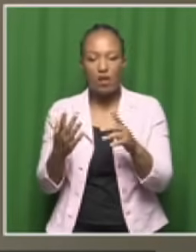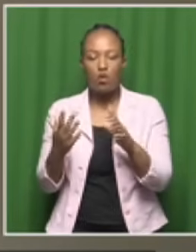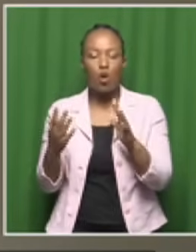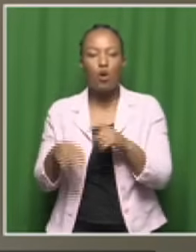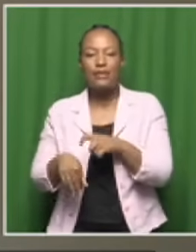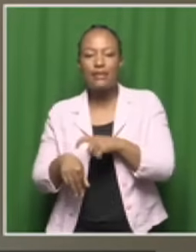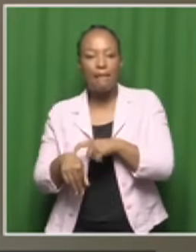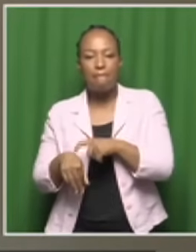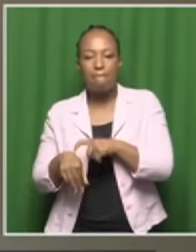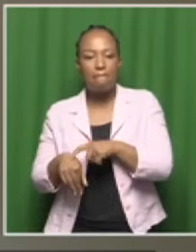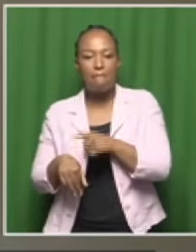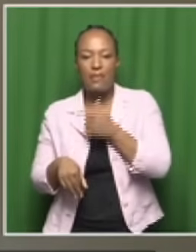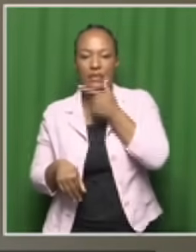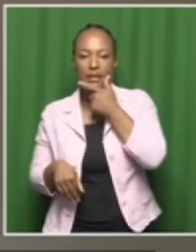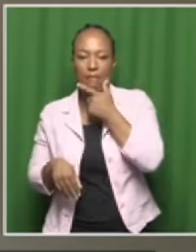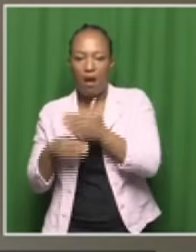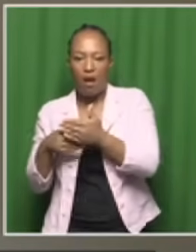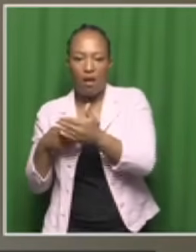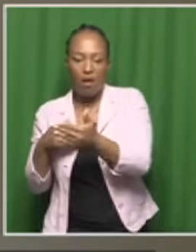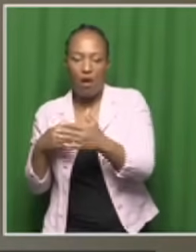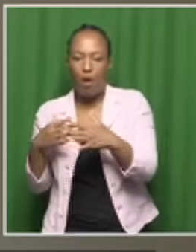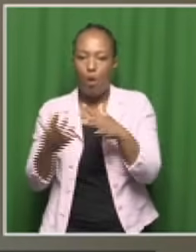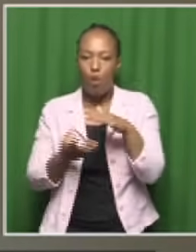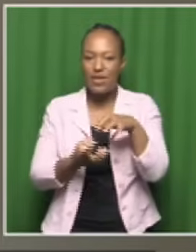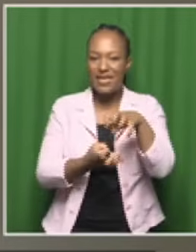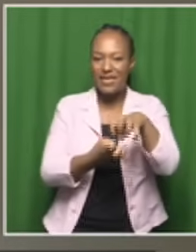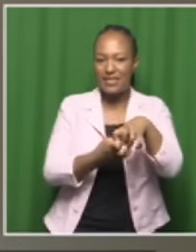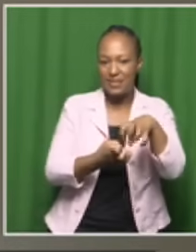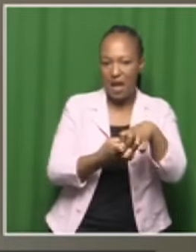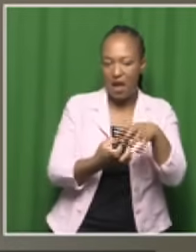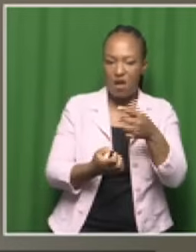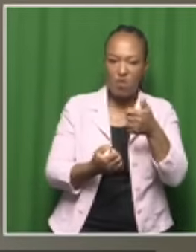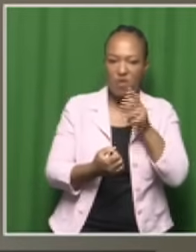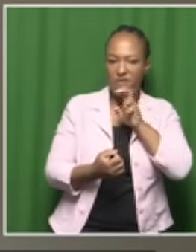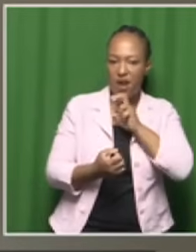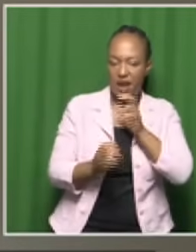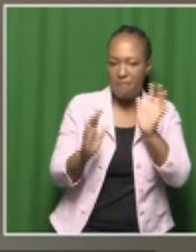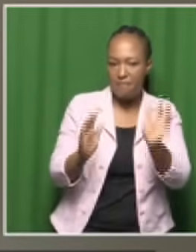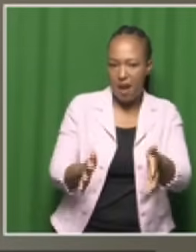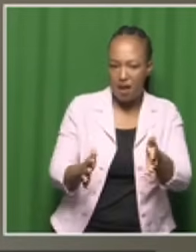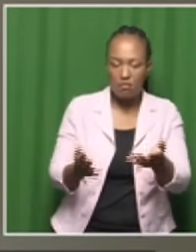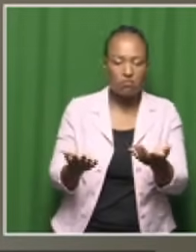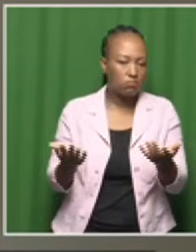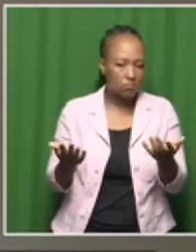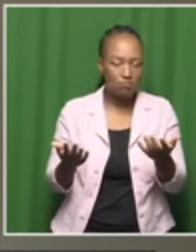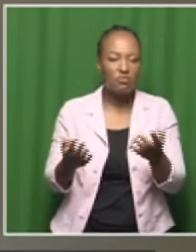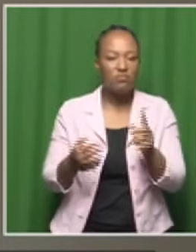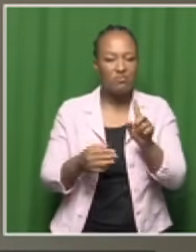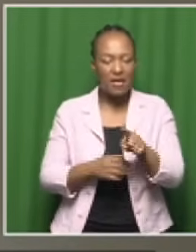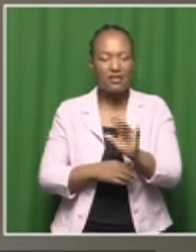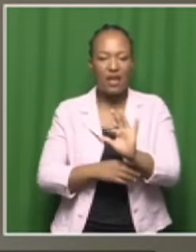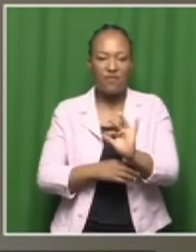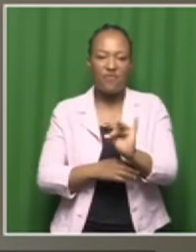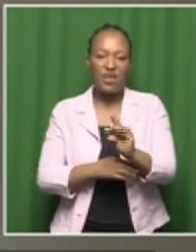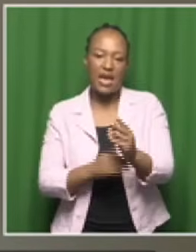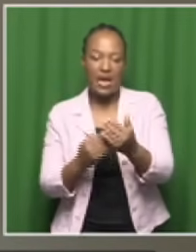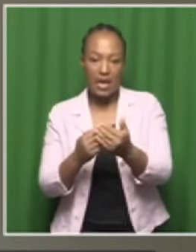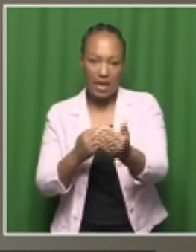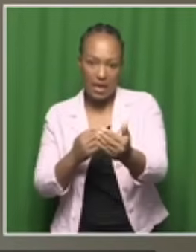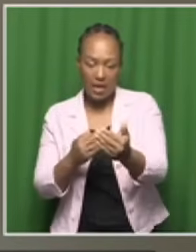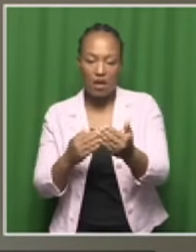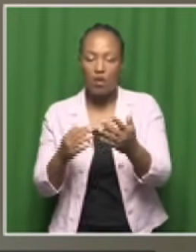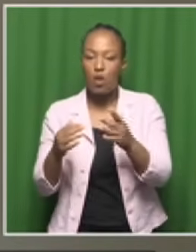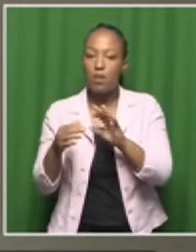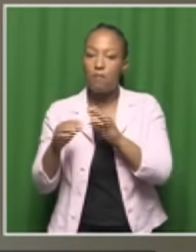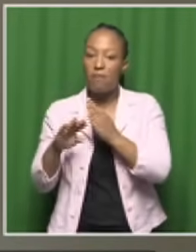give you around the Easter period to say that please be responsible on our roads. It's an everyday thing. As you leave your house to